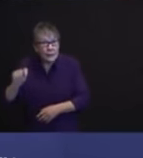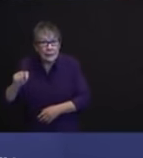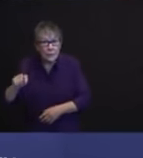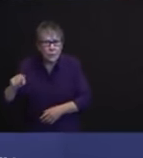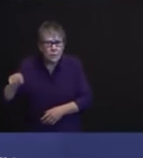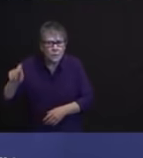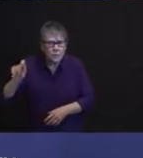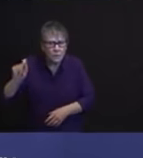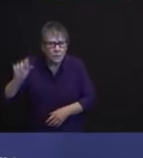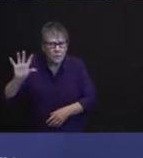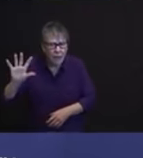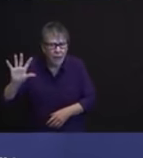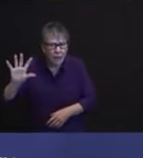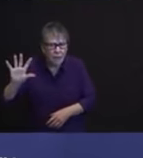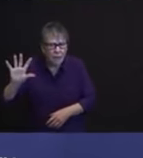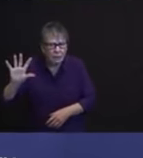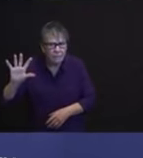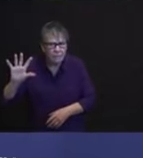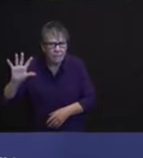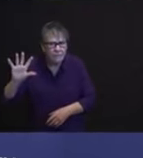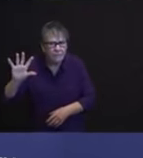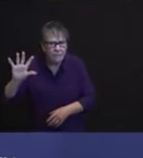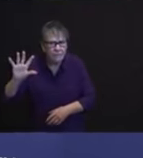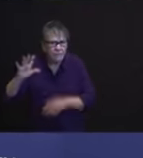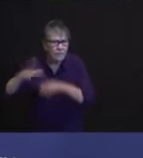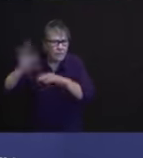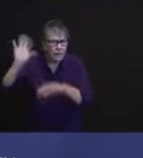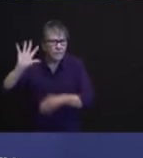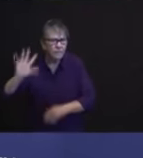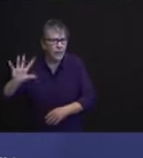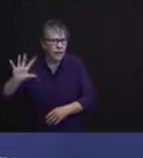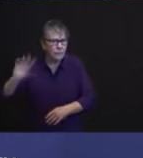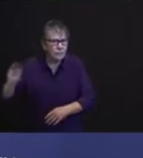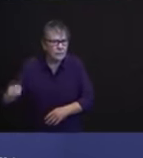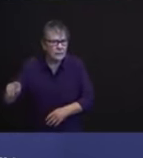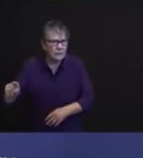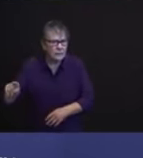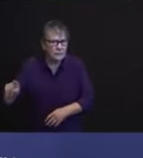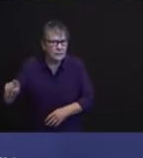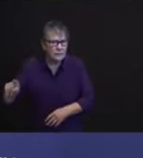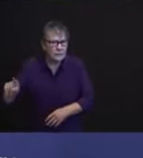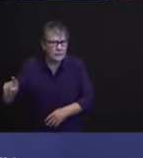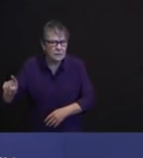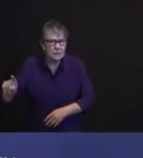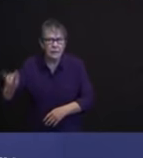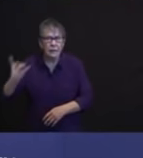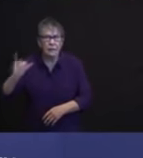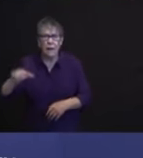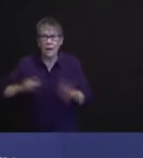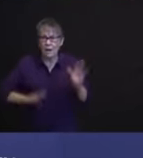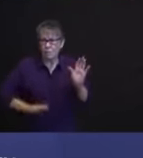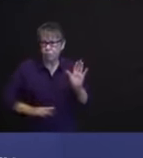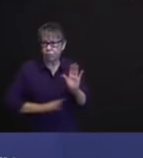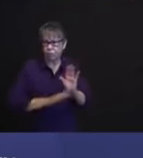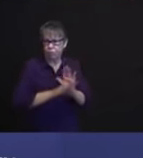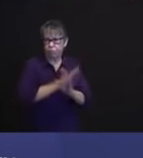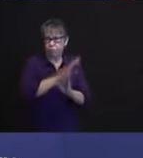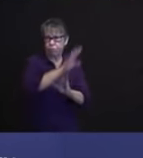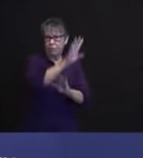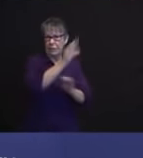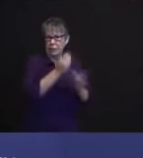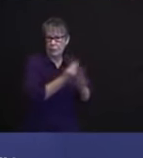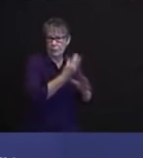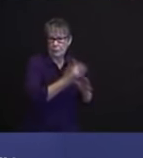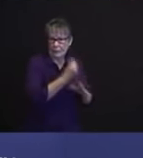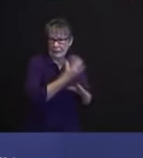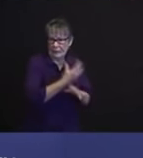straight up. Now what we're doing is we're taking more of the stairs. We're going up, but we're going up a whole lot more gradually. And that is because of all the work